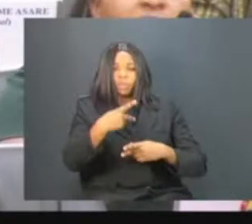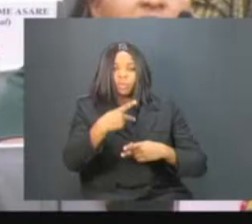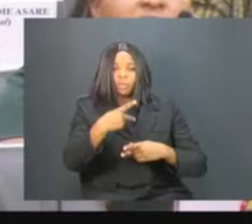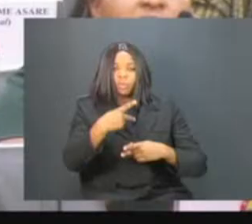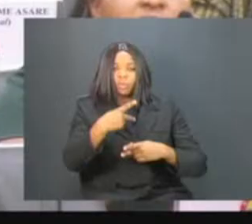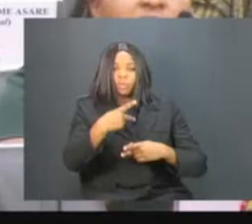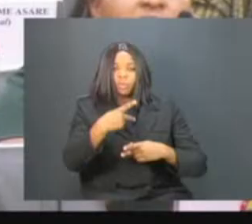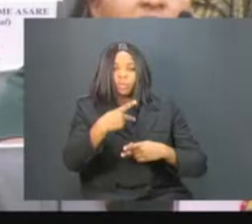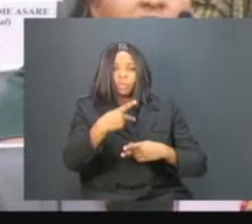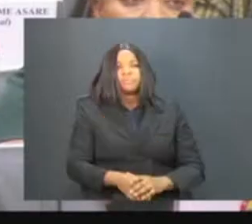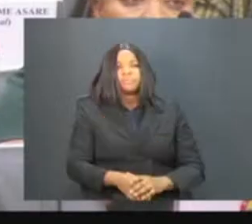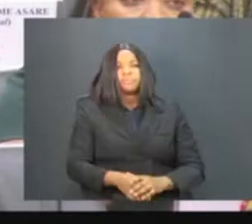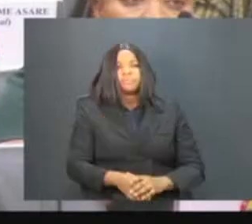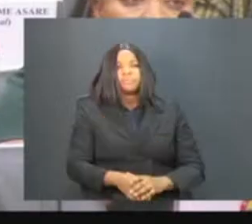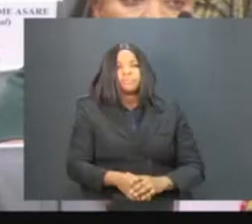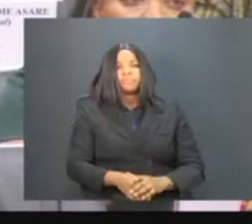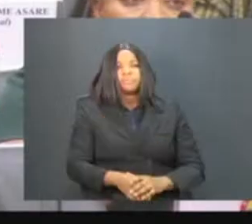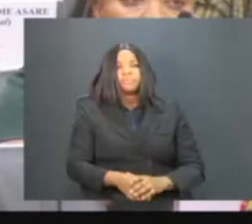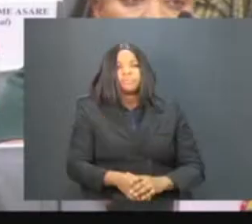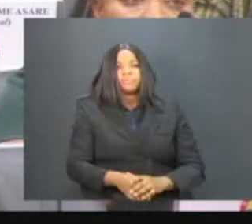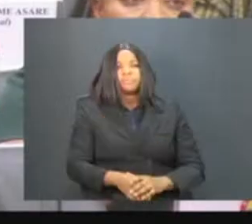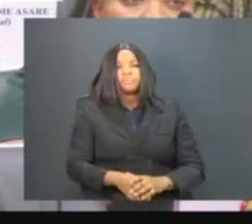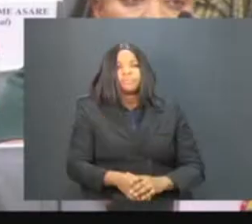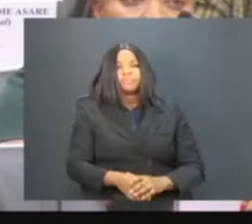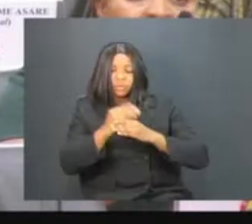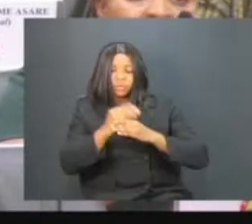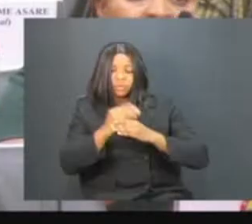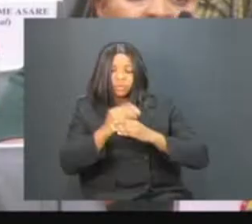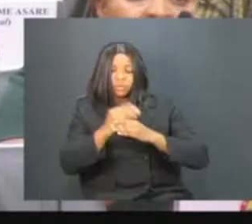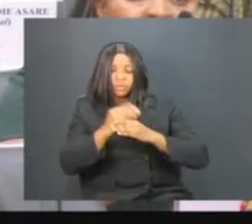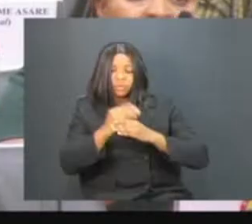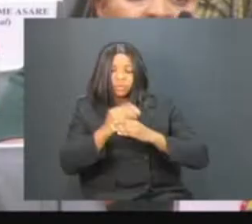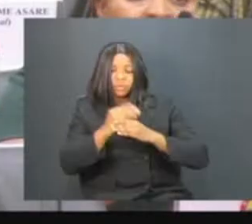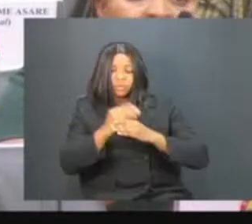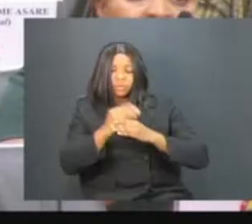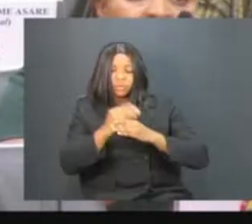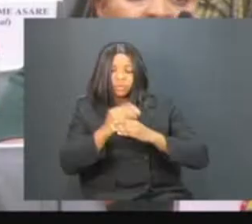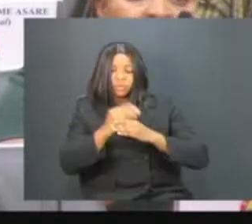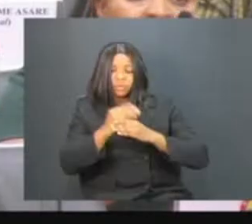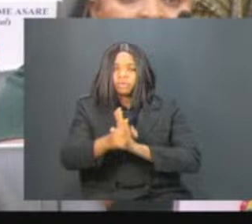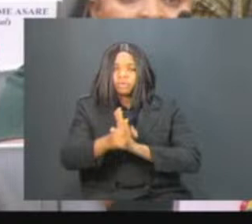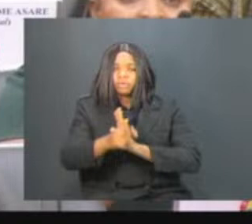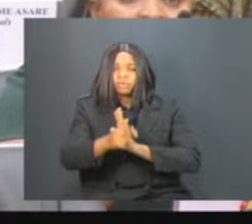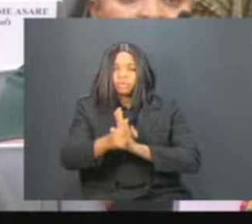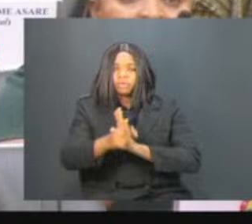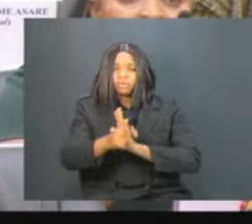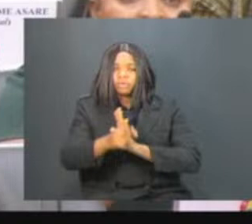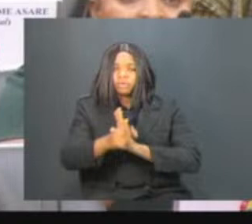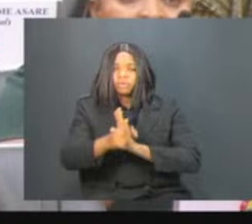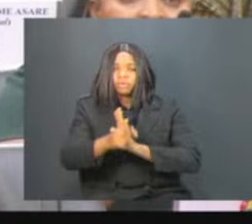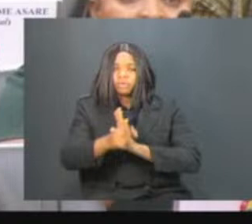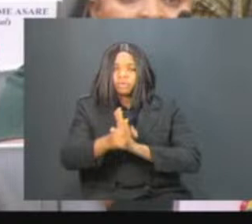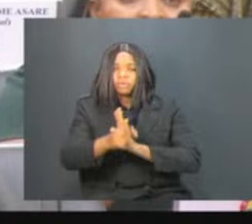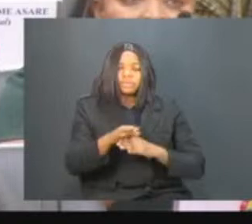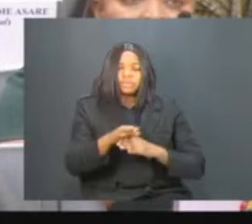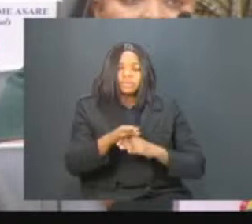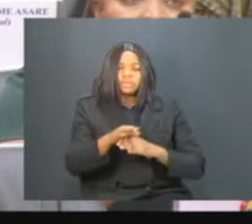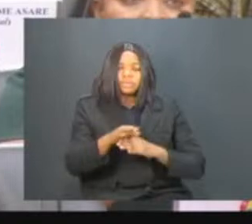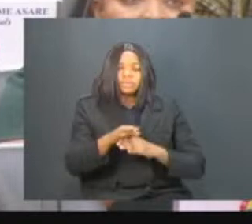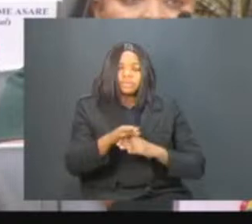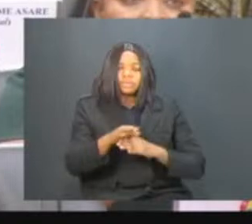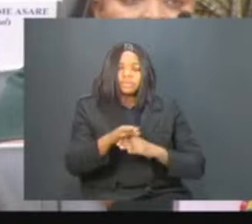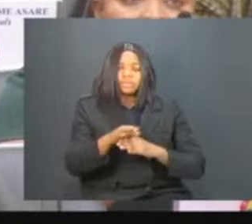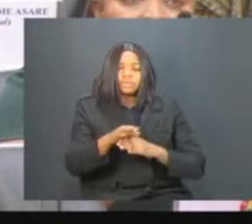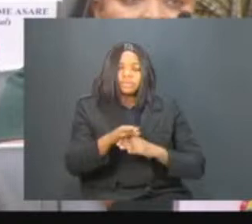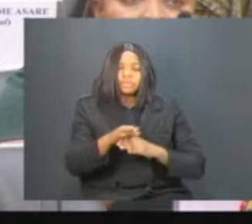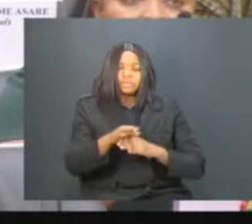24 hours. Our hospitals will work 24 hours. And our markets will work. We salute all our market women in